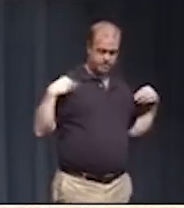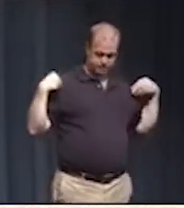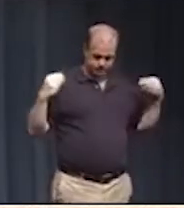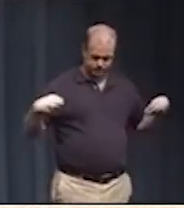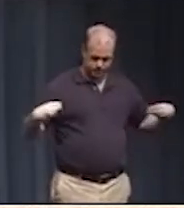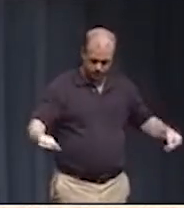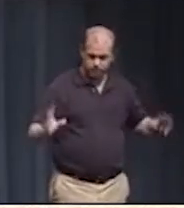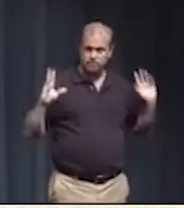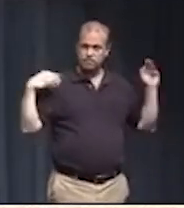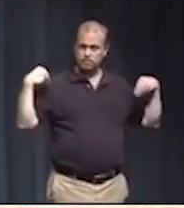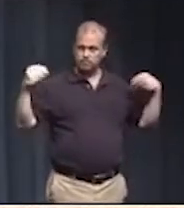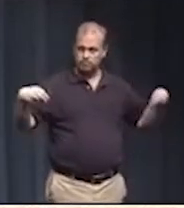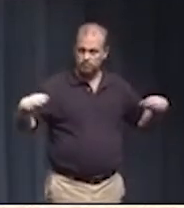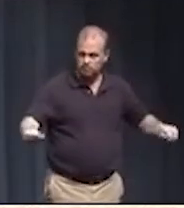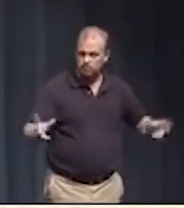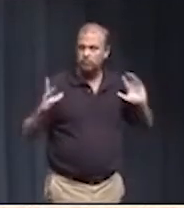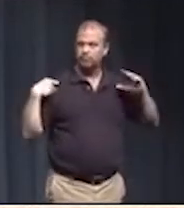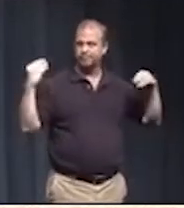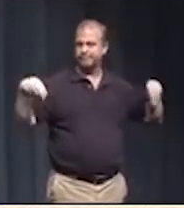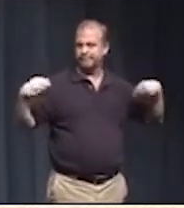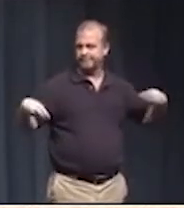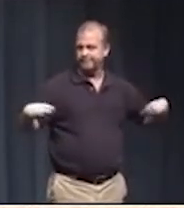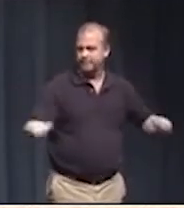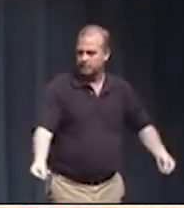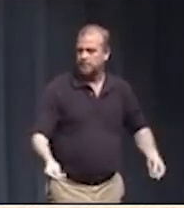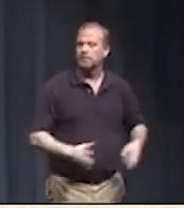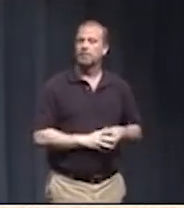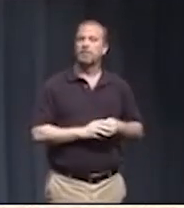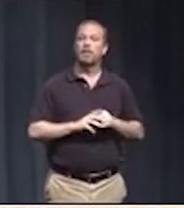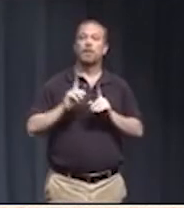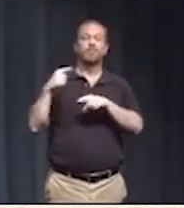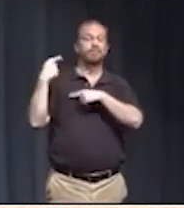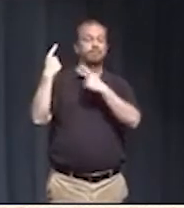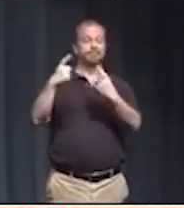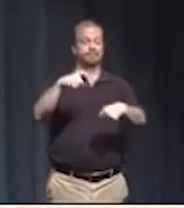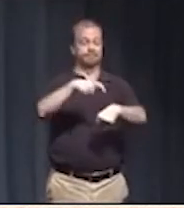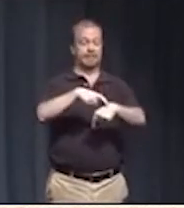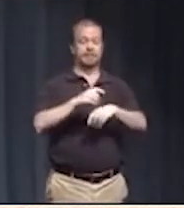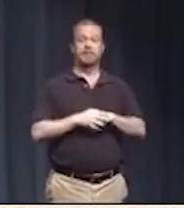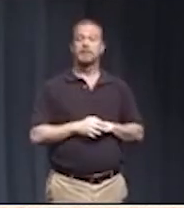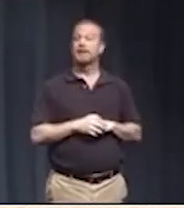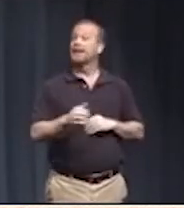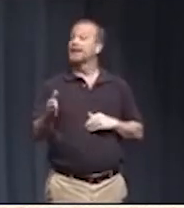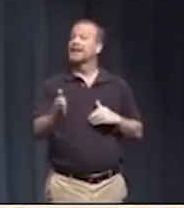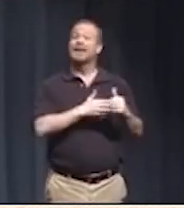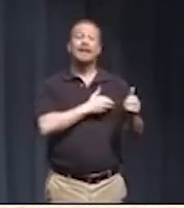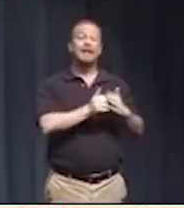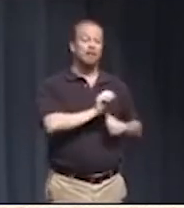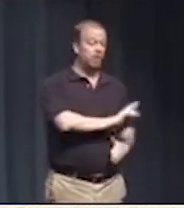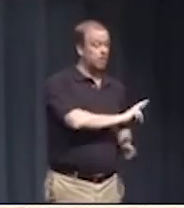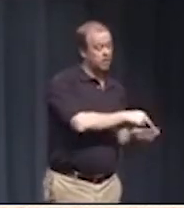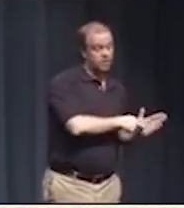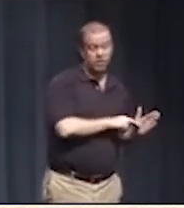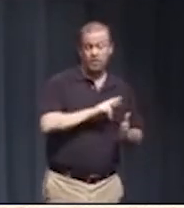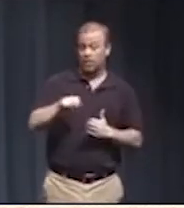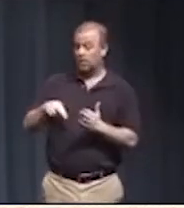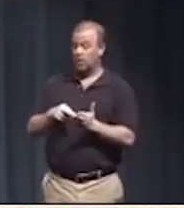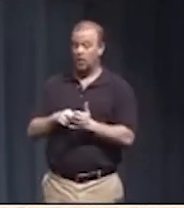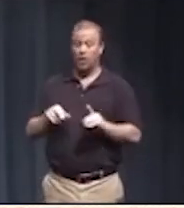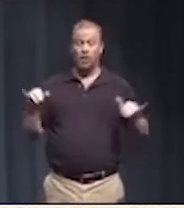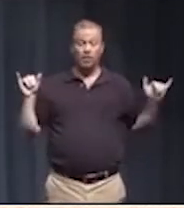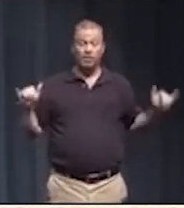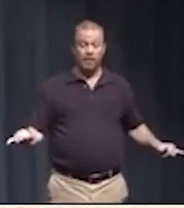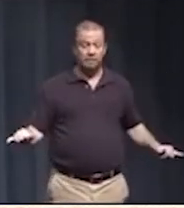on generation after generation after generation, all the way down through time. Even when those roles maybe don't really serve a purpose